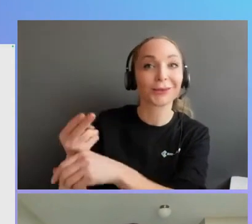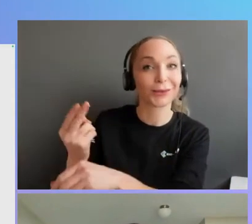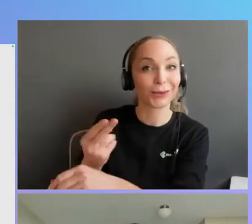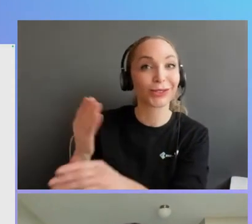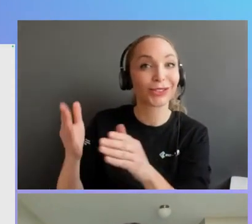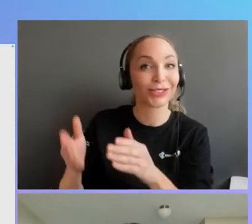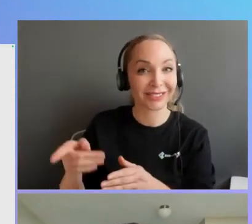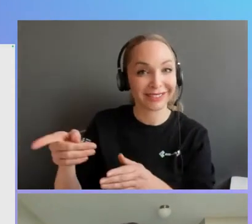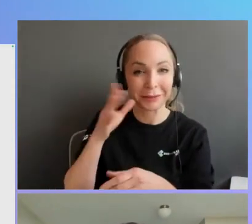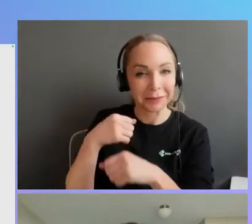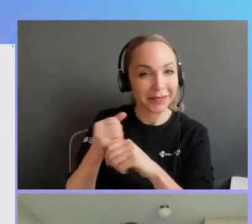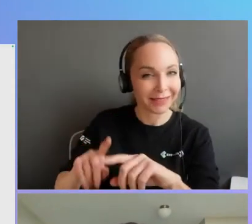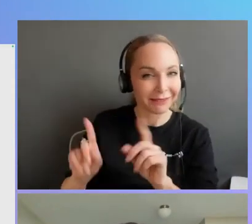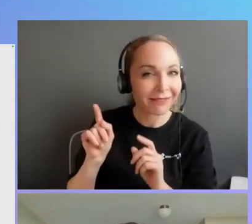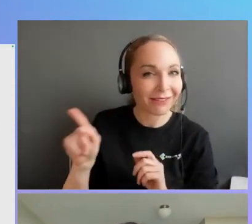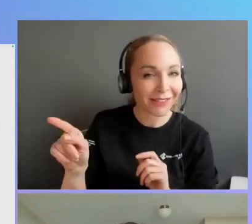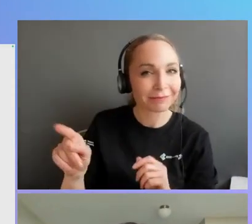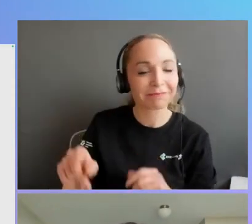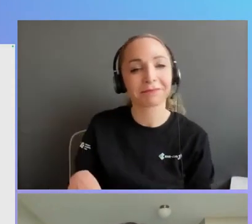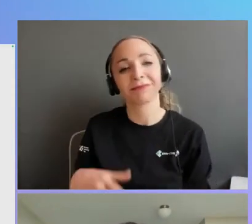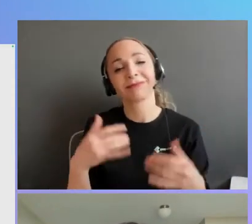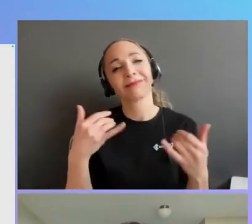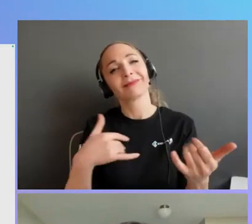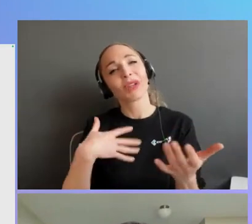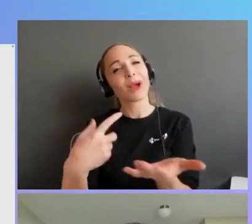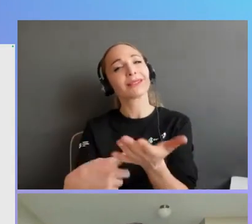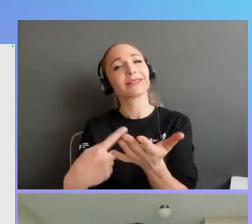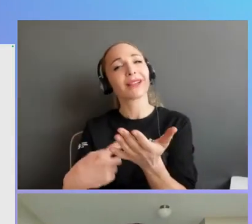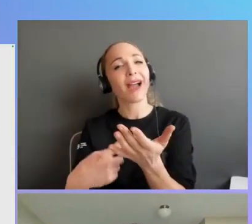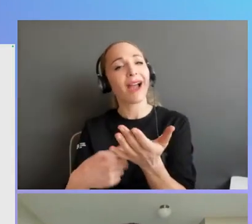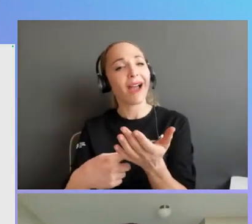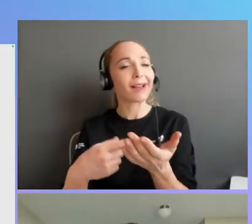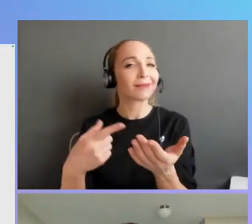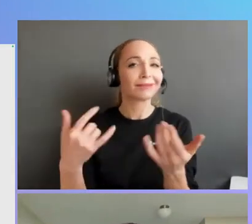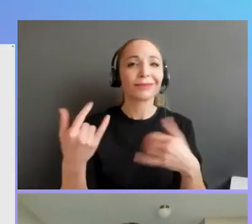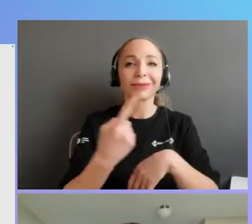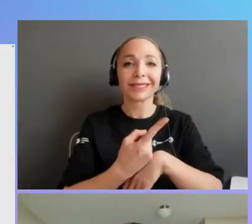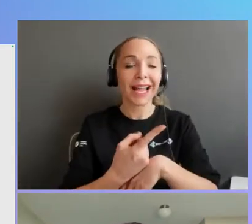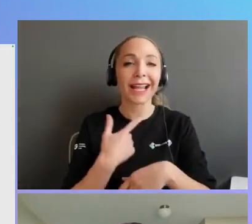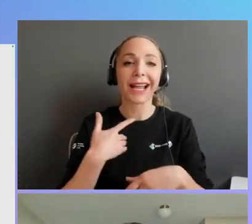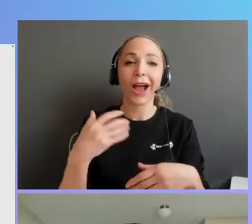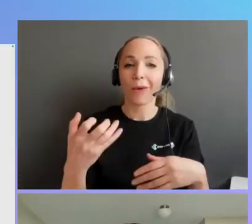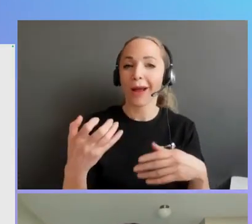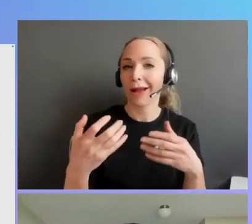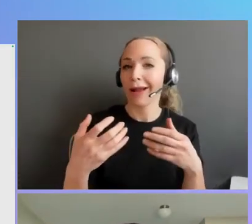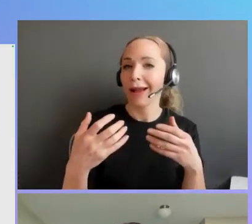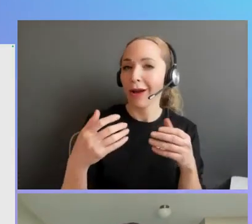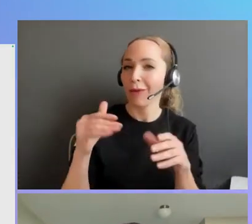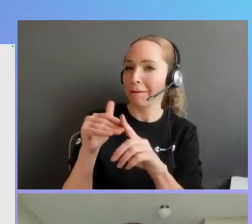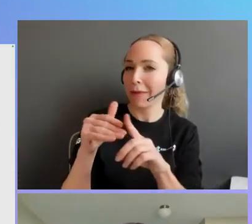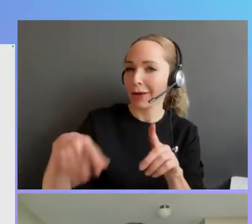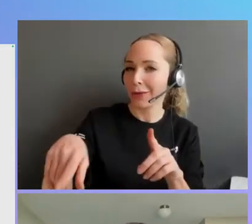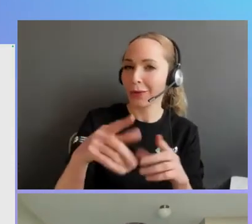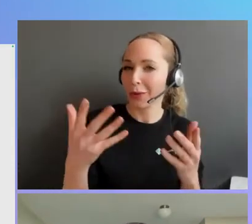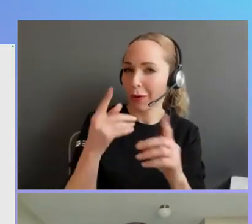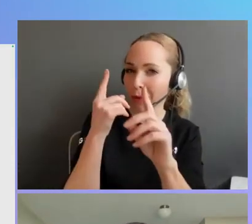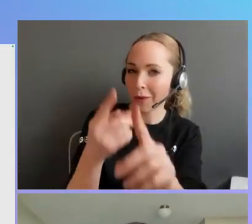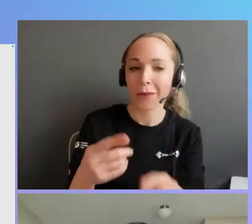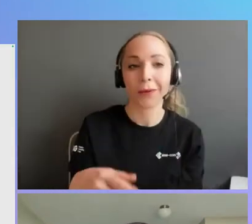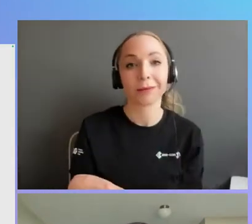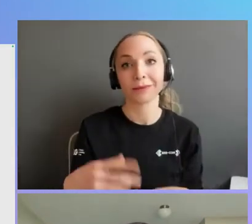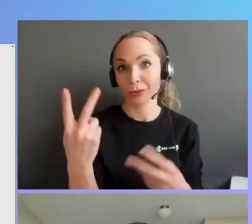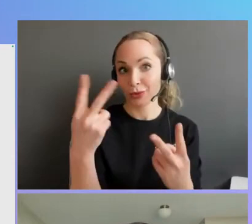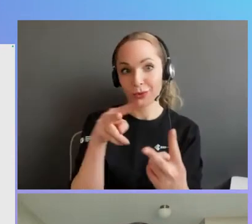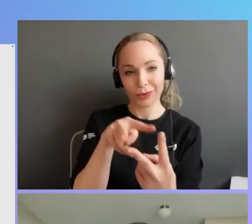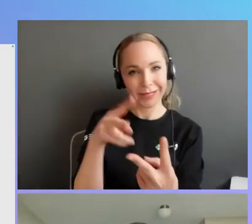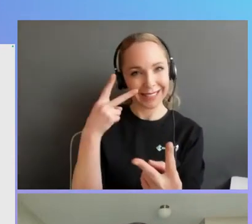So as we dive in here, just a reminder of what we're here to talk about today. I'm showing two things up on screen. So on the left, I'm showing the mobile web, and